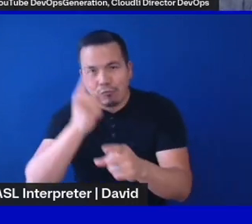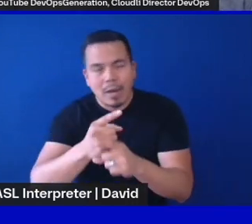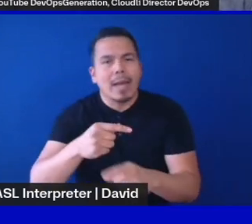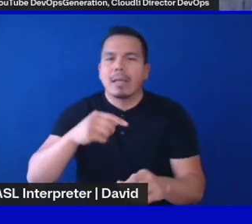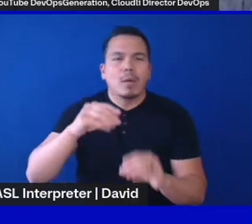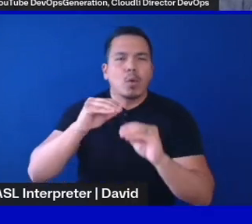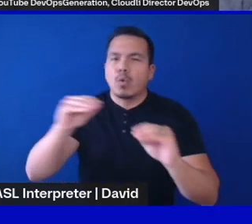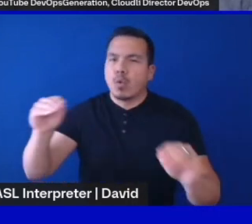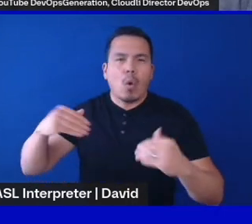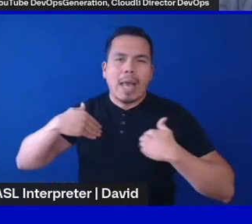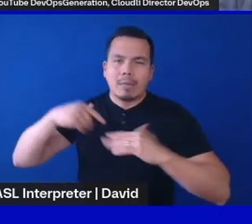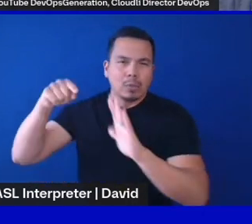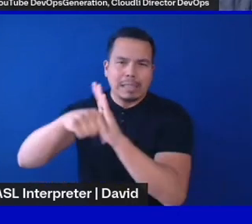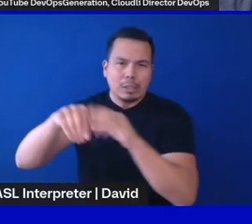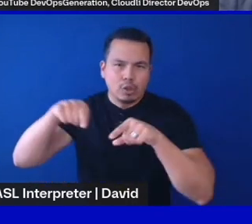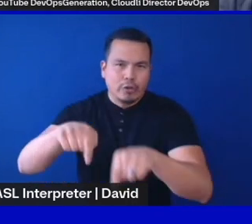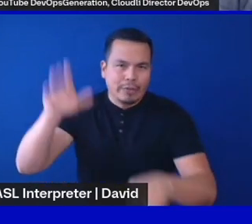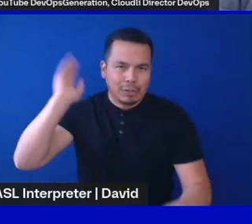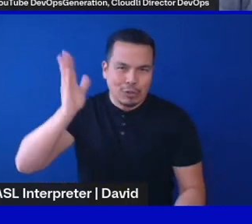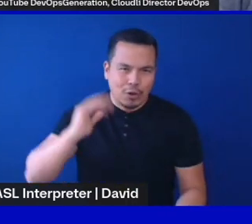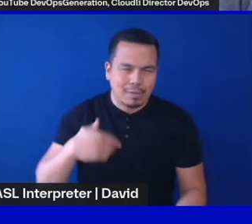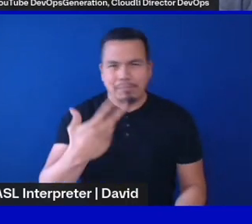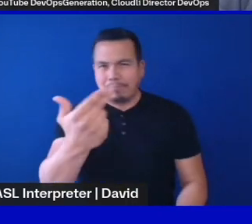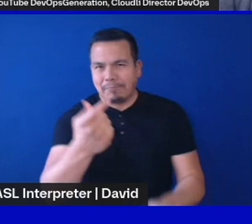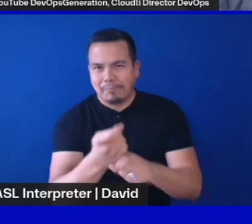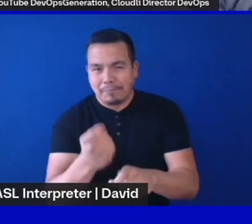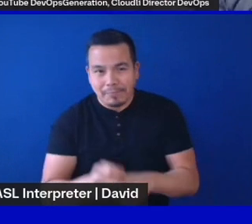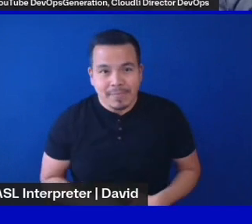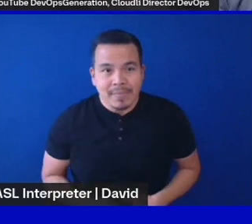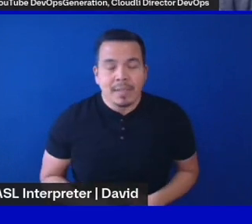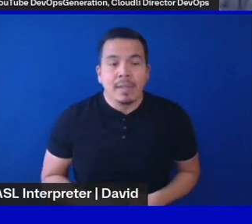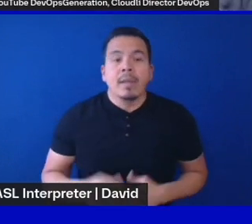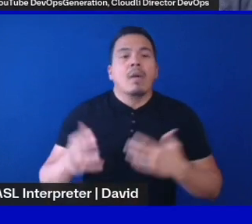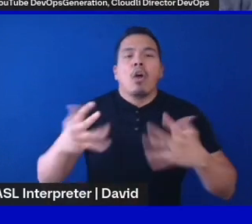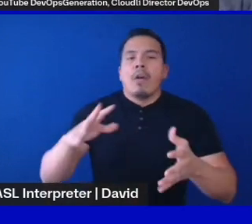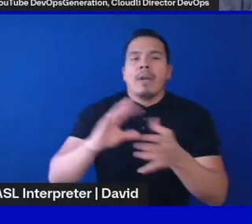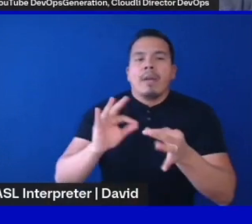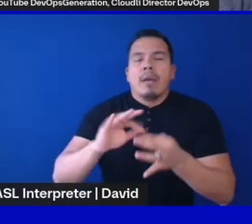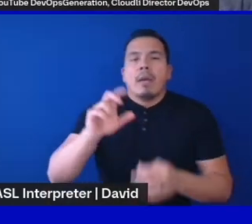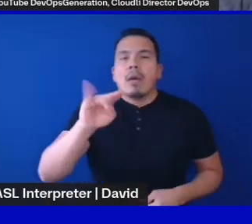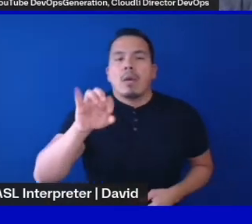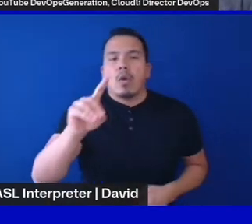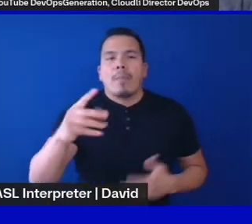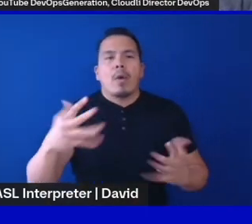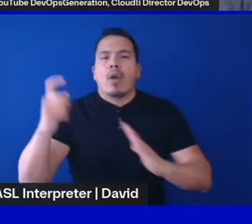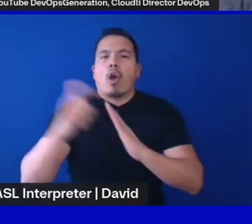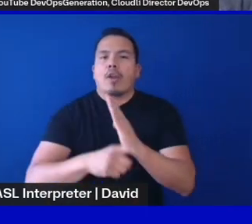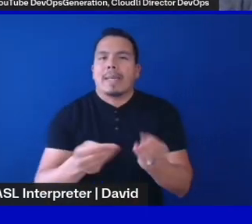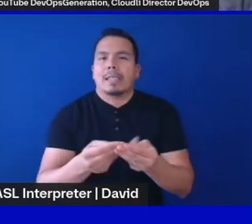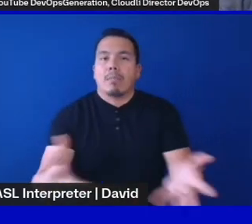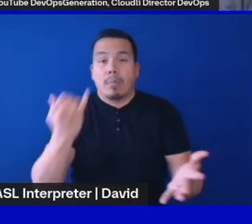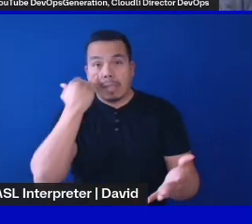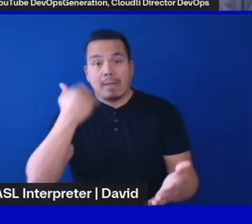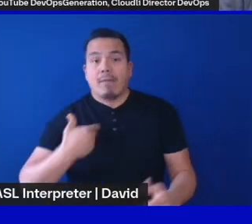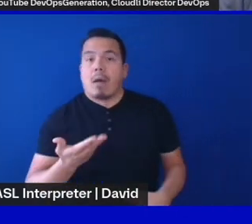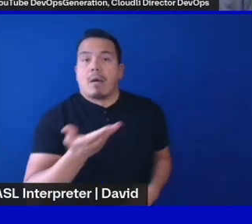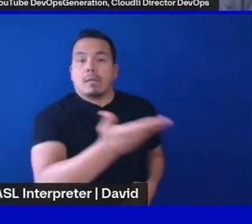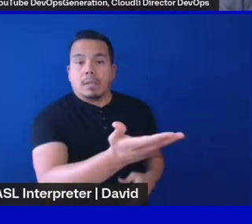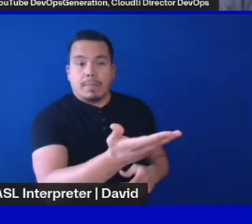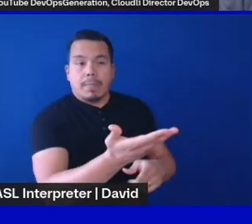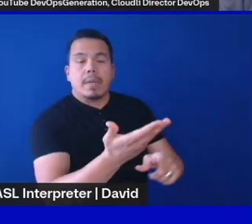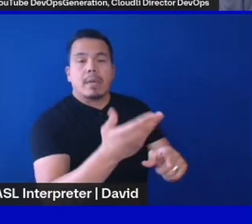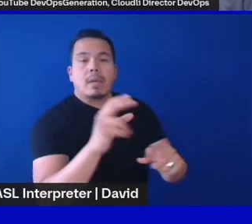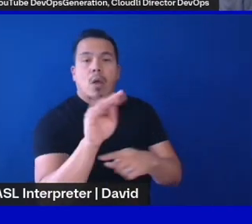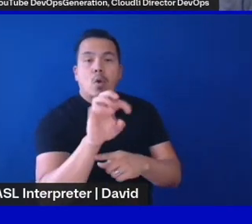talk. We've already talked about how Nomad automates deployments once you've submitted a